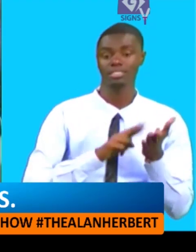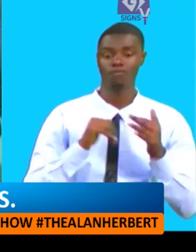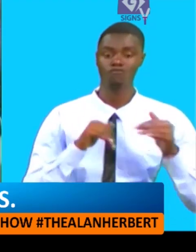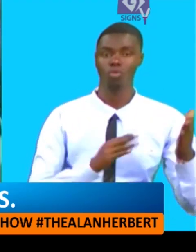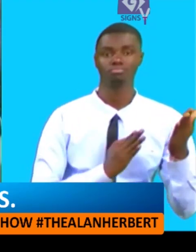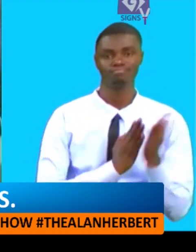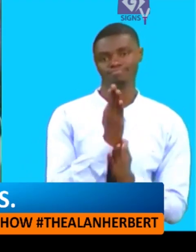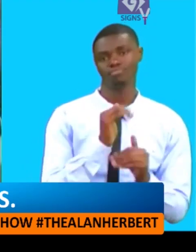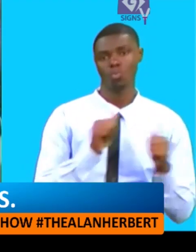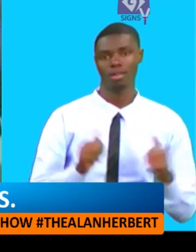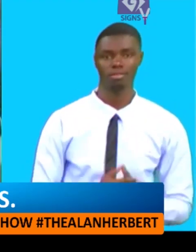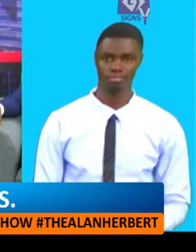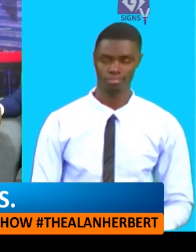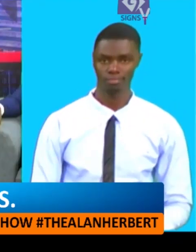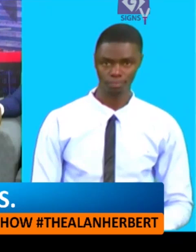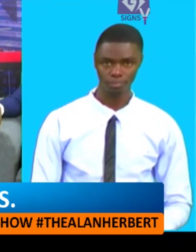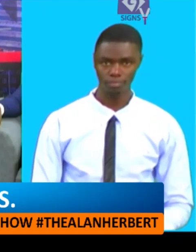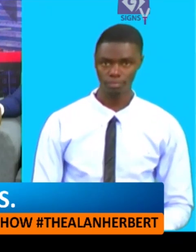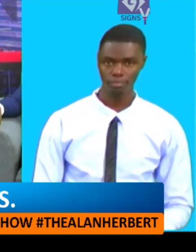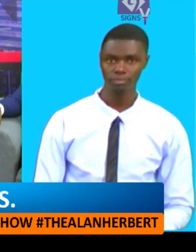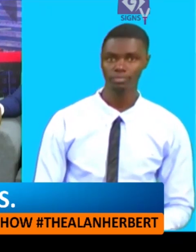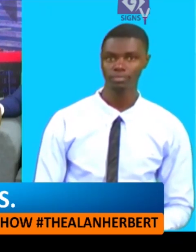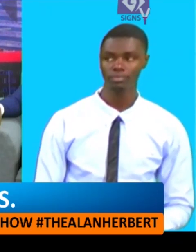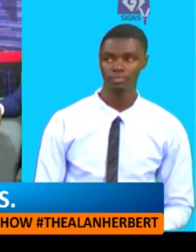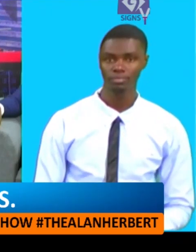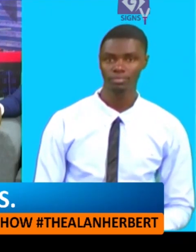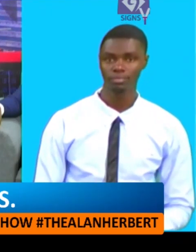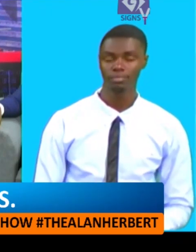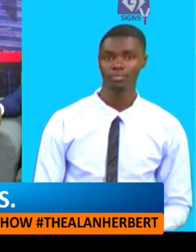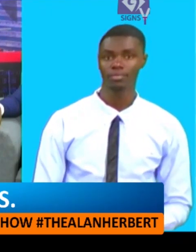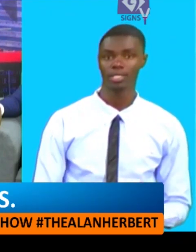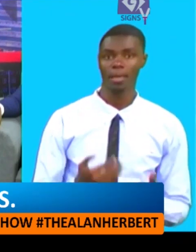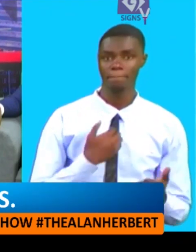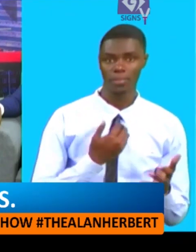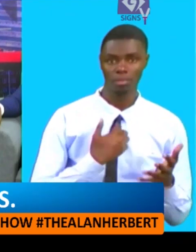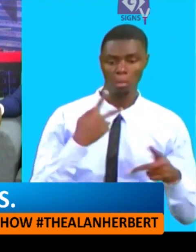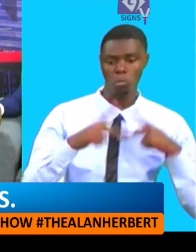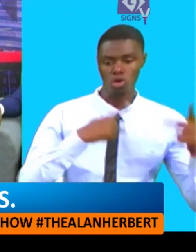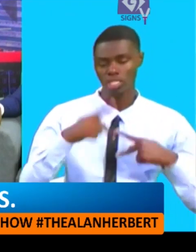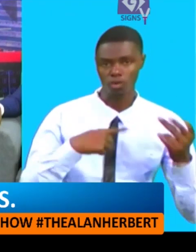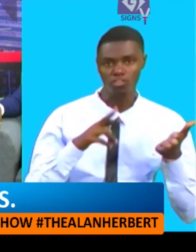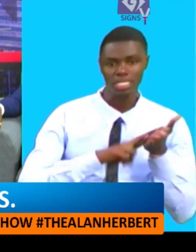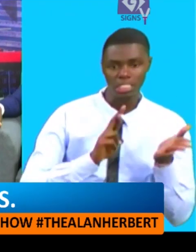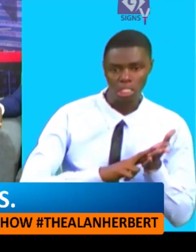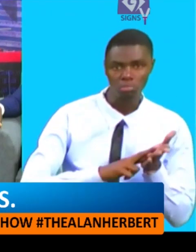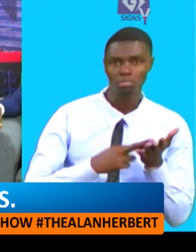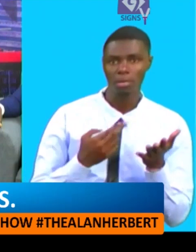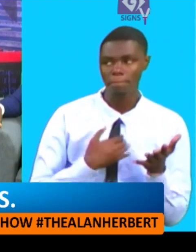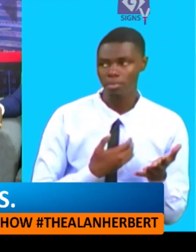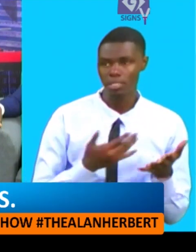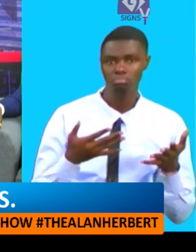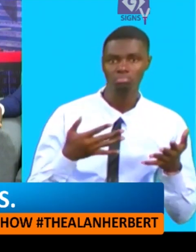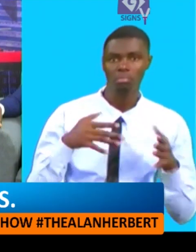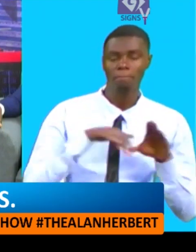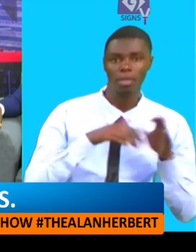through. All right. Yeah. And where do I have gone through the process of registering, and I am a bona fide member, and